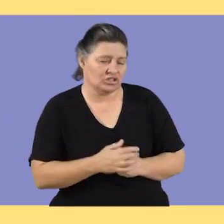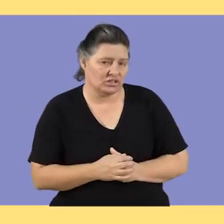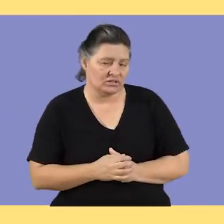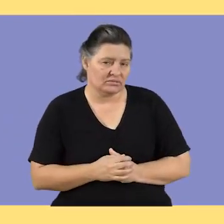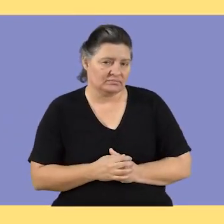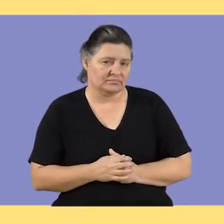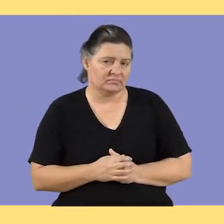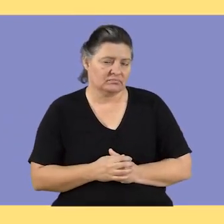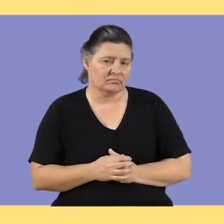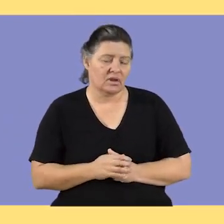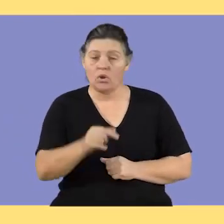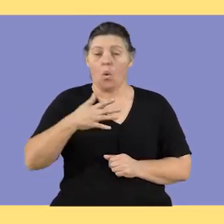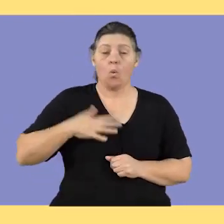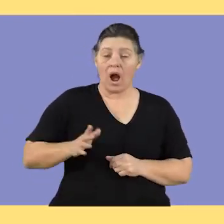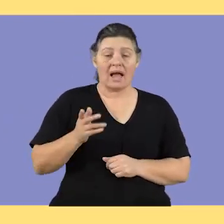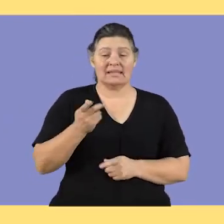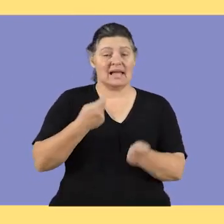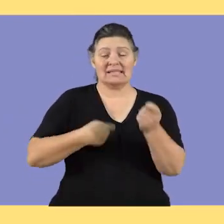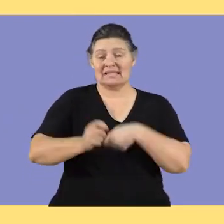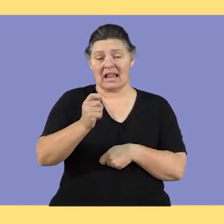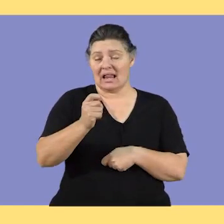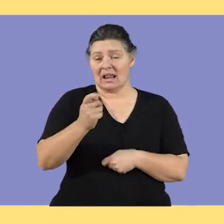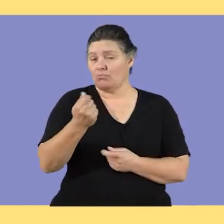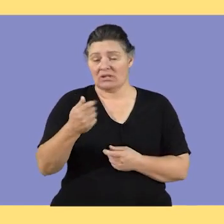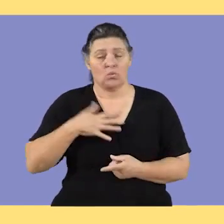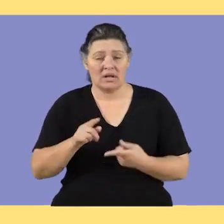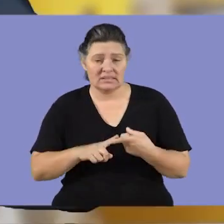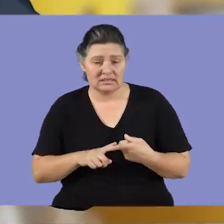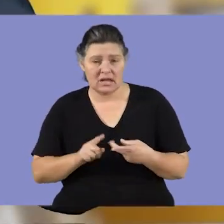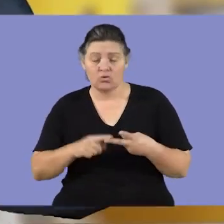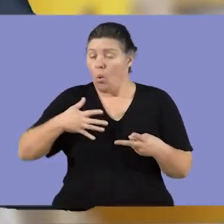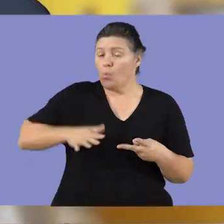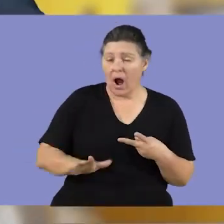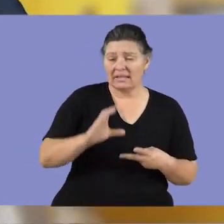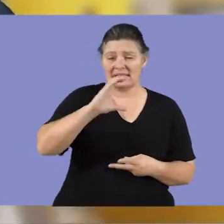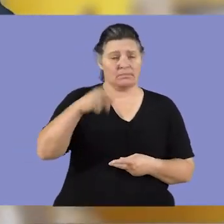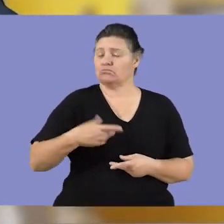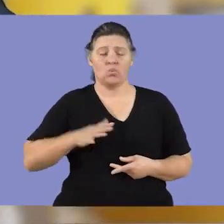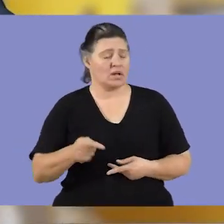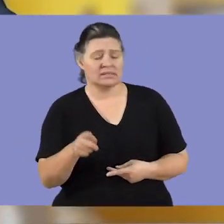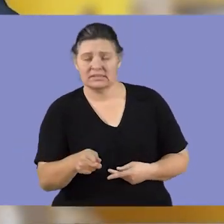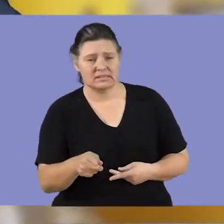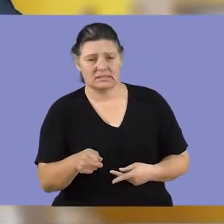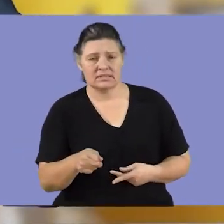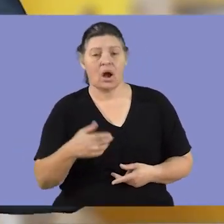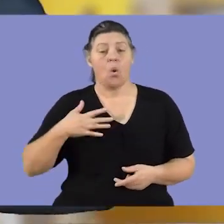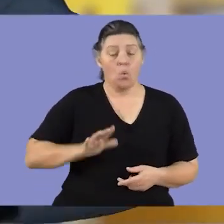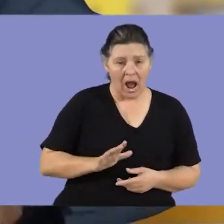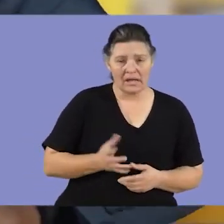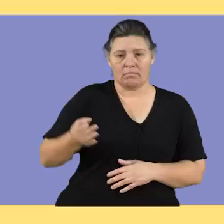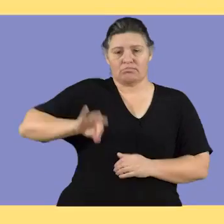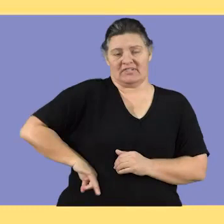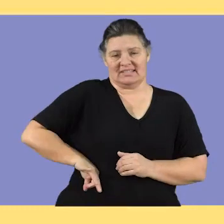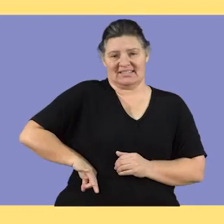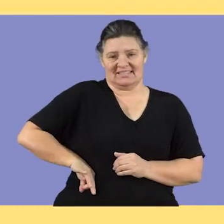making? Now, they don't want the selling price. They don't want the cost price. They want